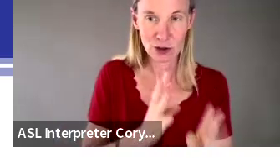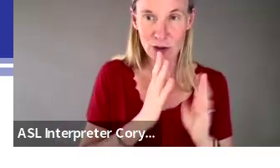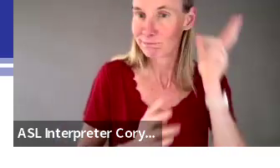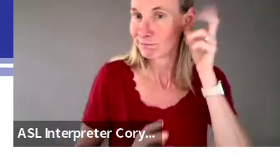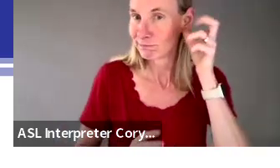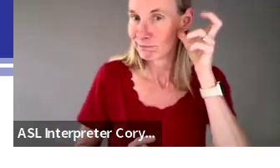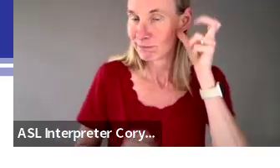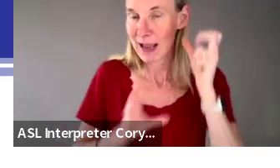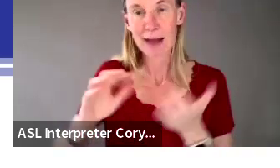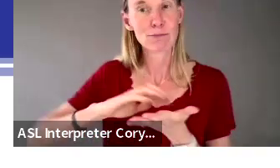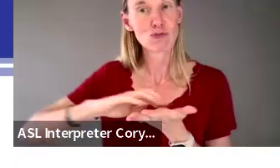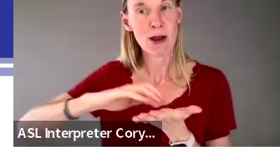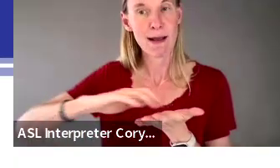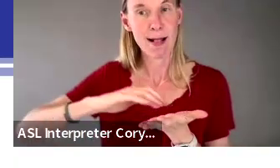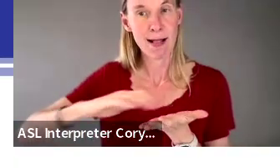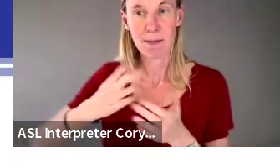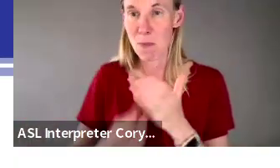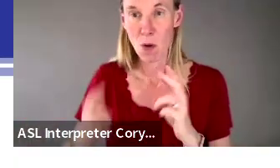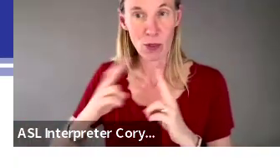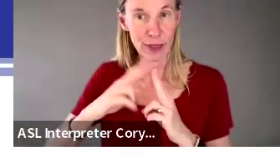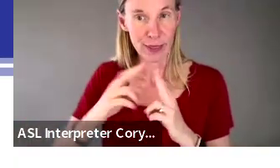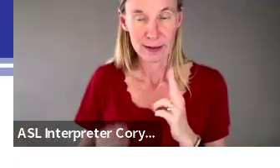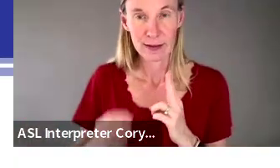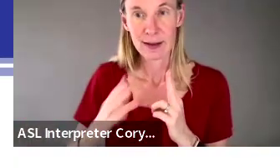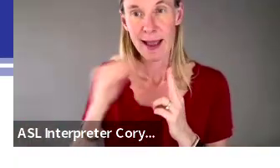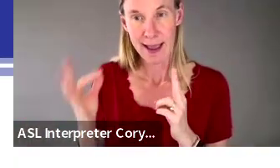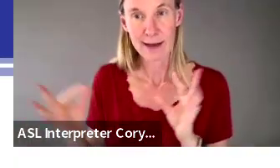also be paired in conjunction with